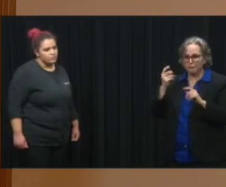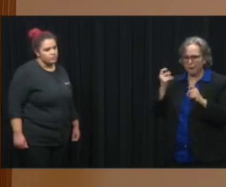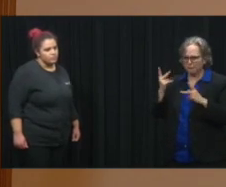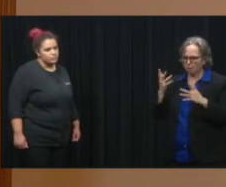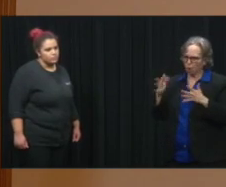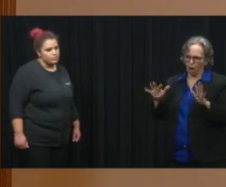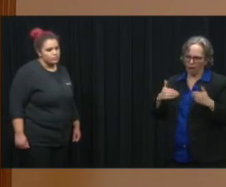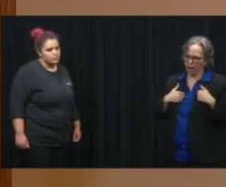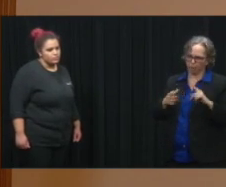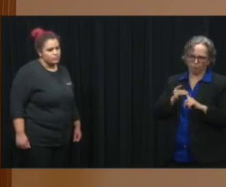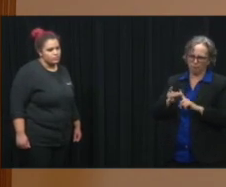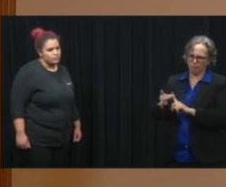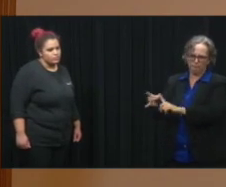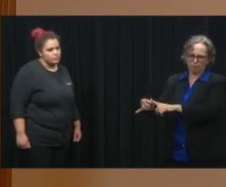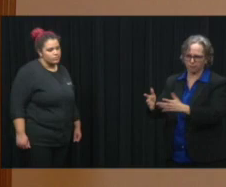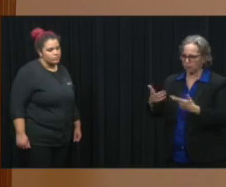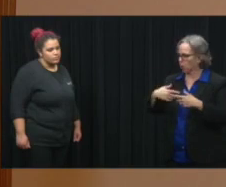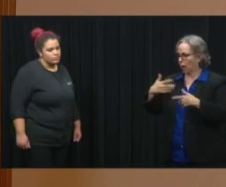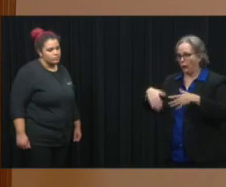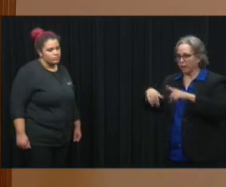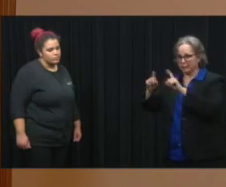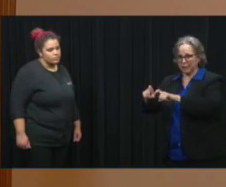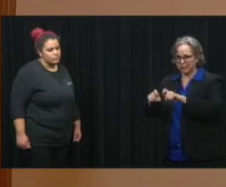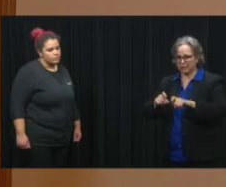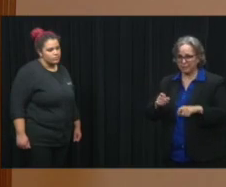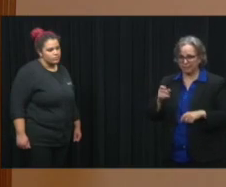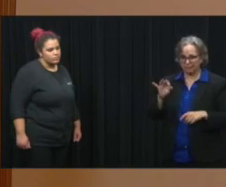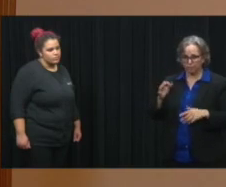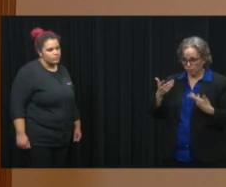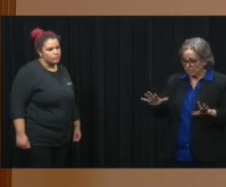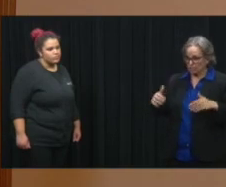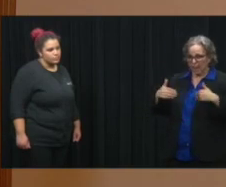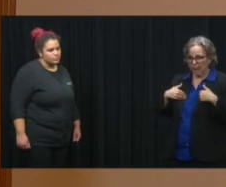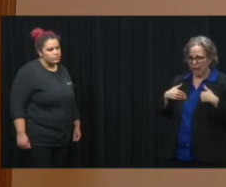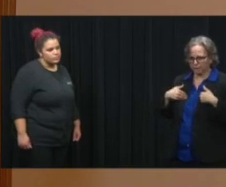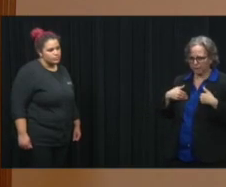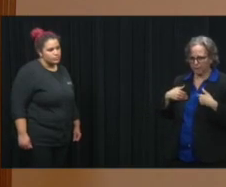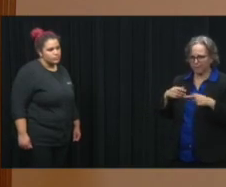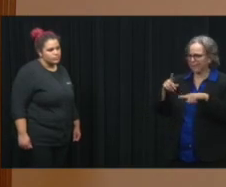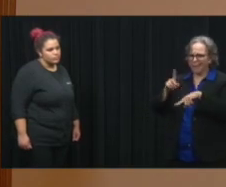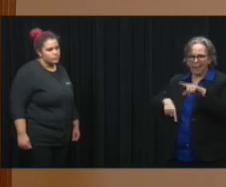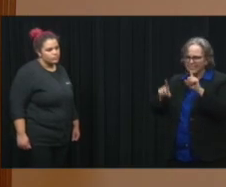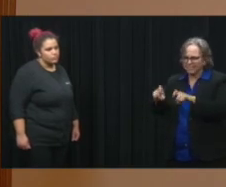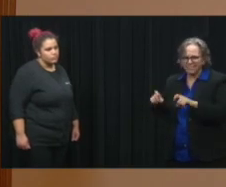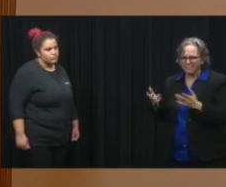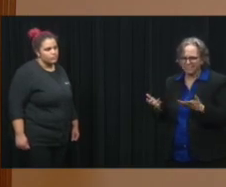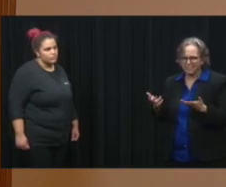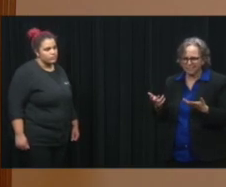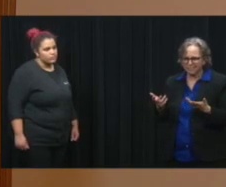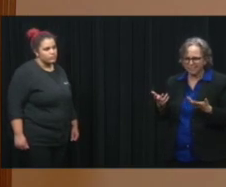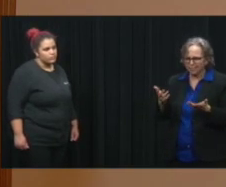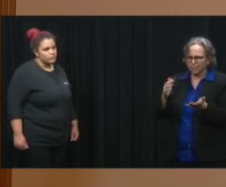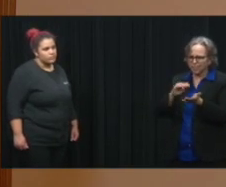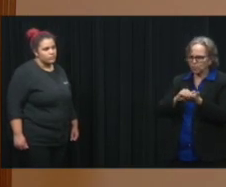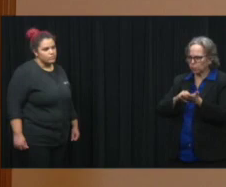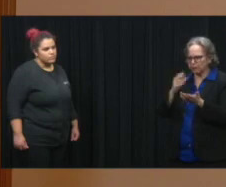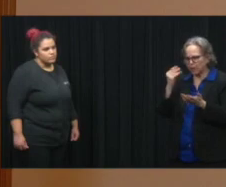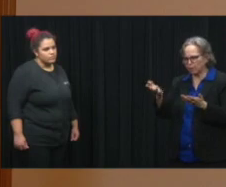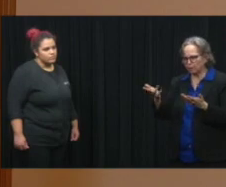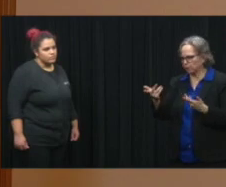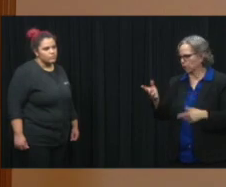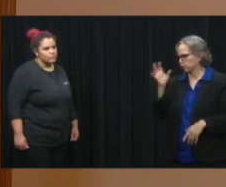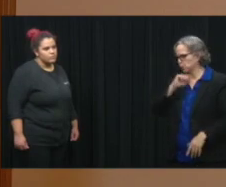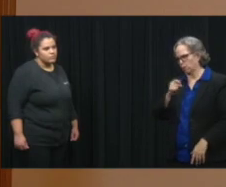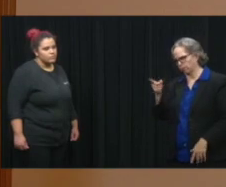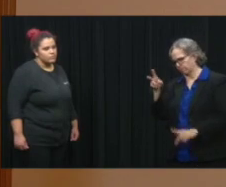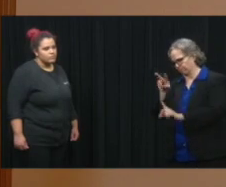fact, if you're having this disease and you can't be tested, you're hearing from your doctor to assume you have it and stay at home. And